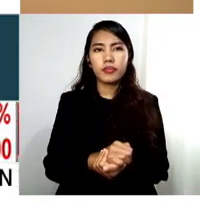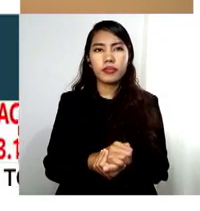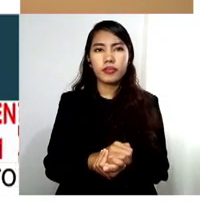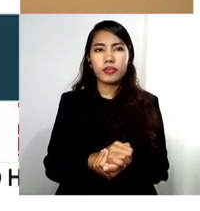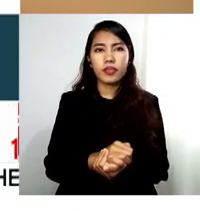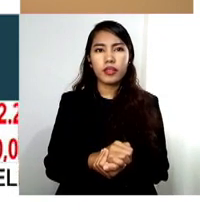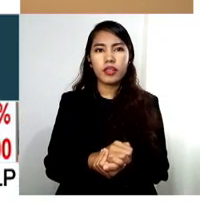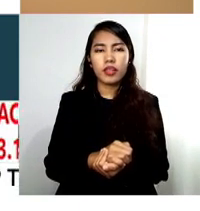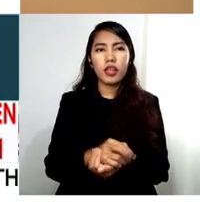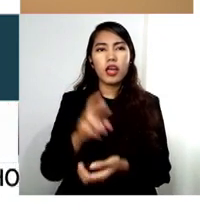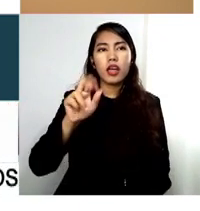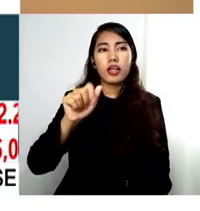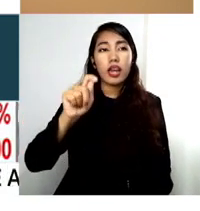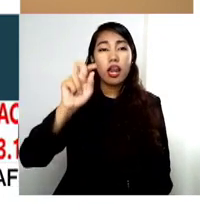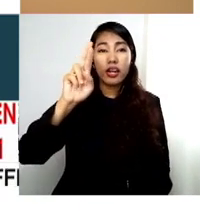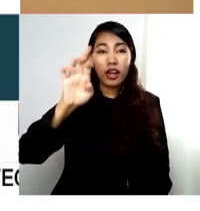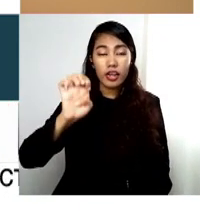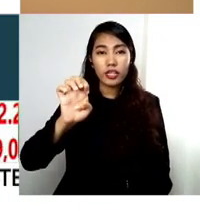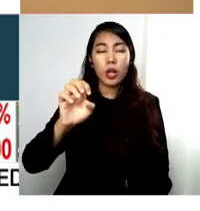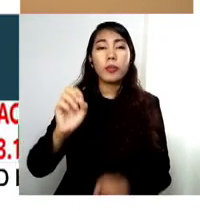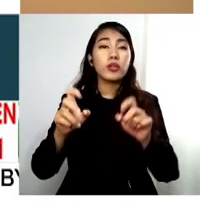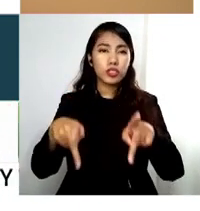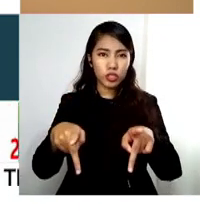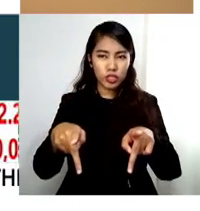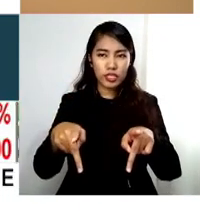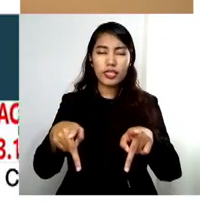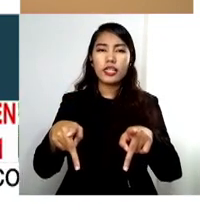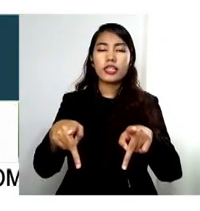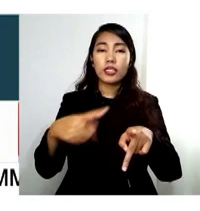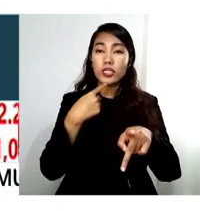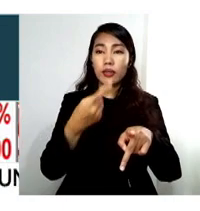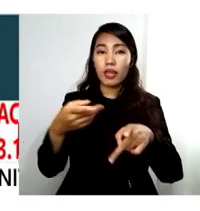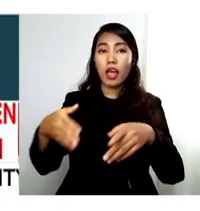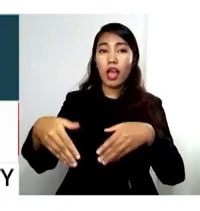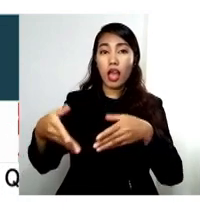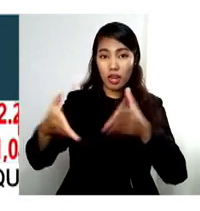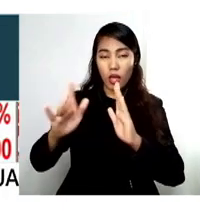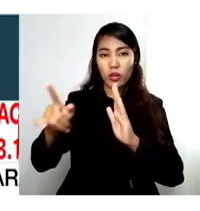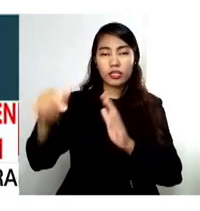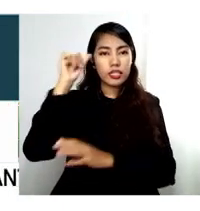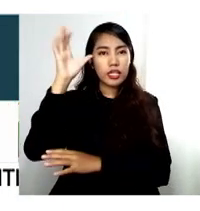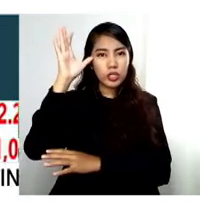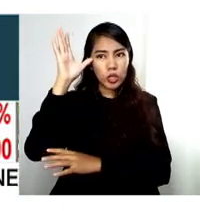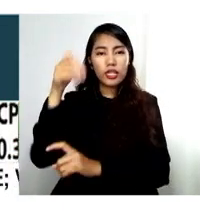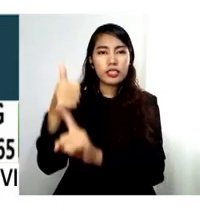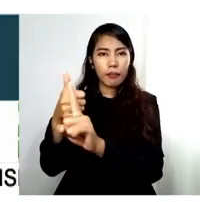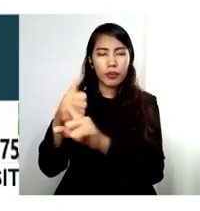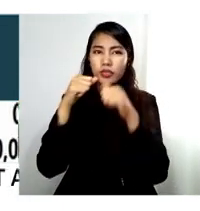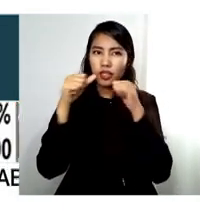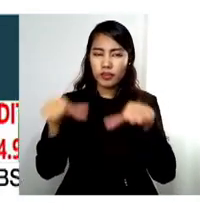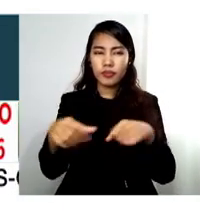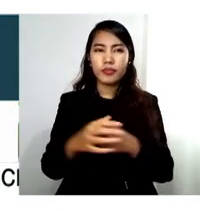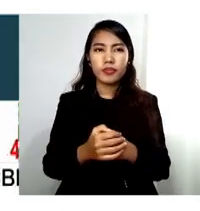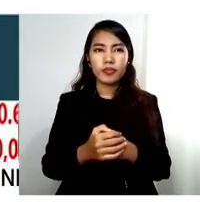he said, let Speaker Cayetano address this issue. Did you find that unusual. As you said, this is the one of the rare times